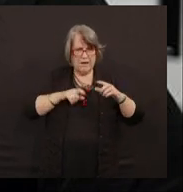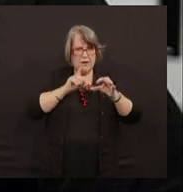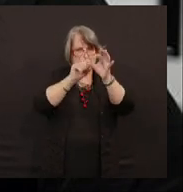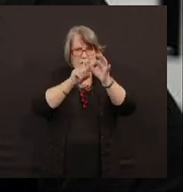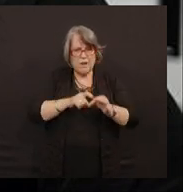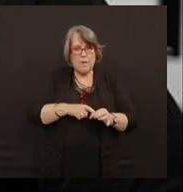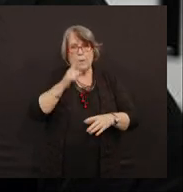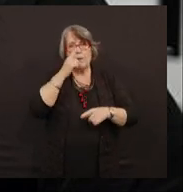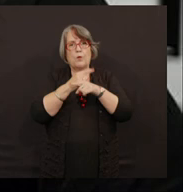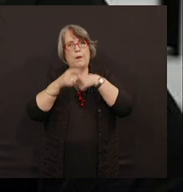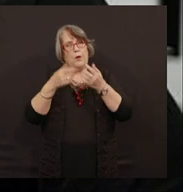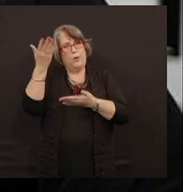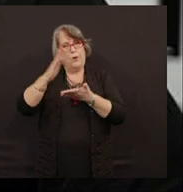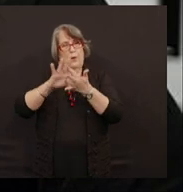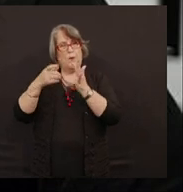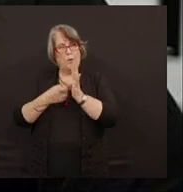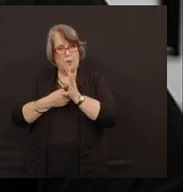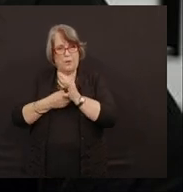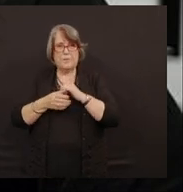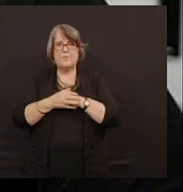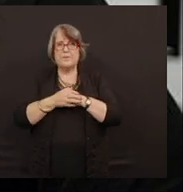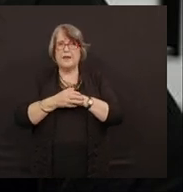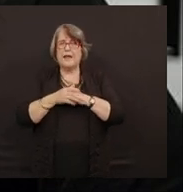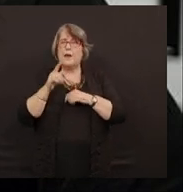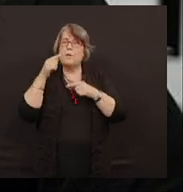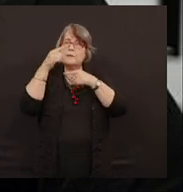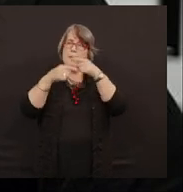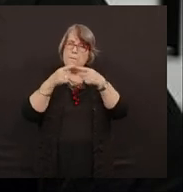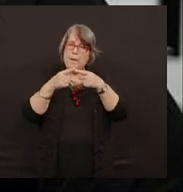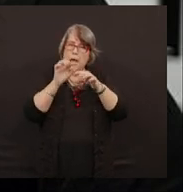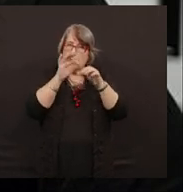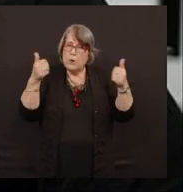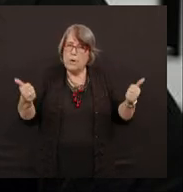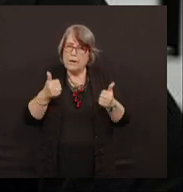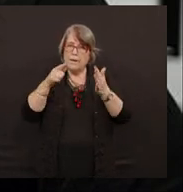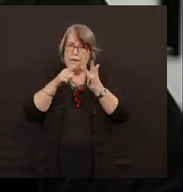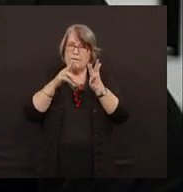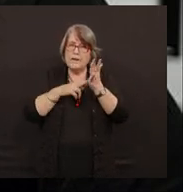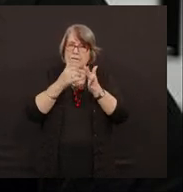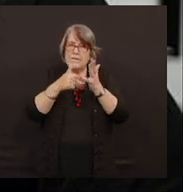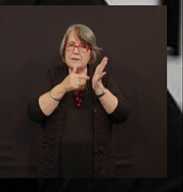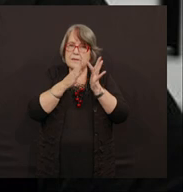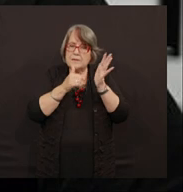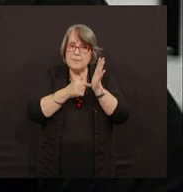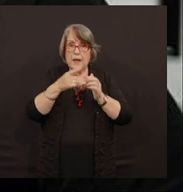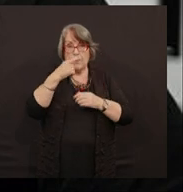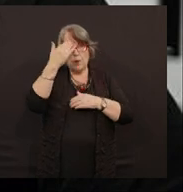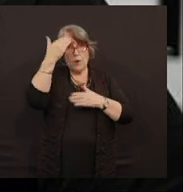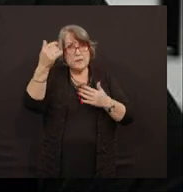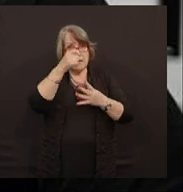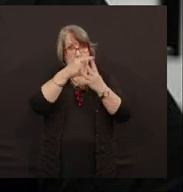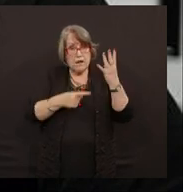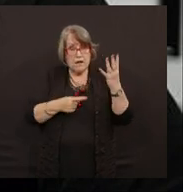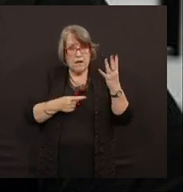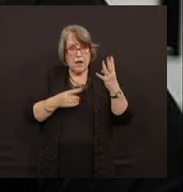were commenting about Jamesy. And it was about the lack of investment. People with intellectual disability